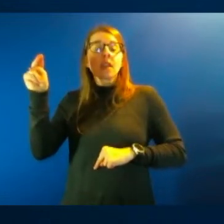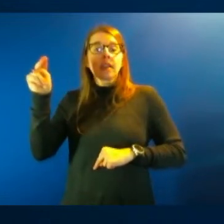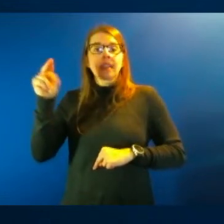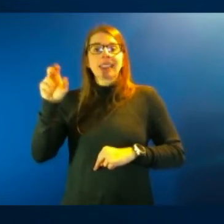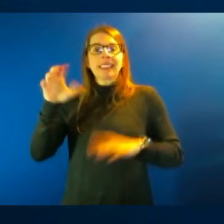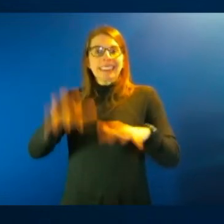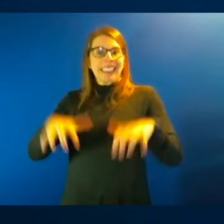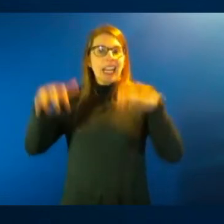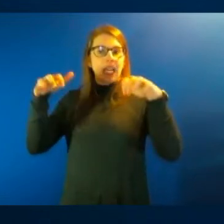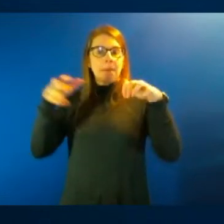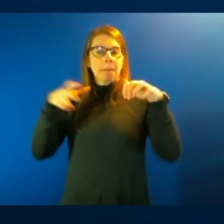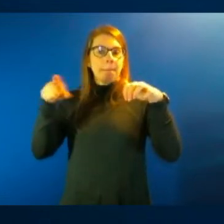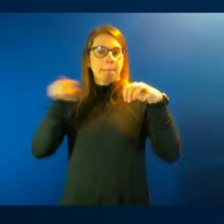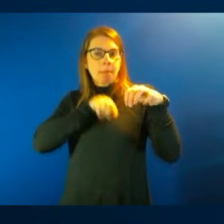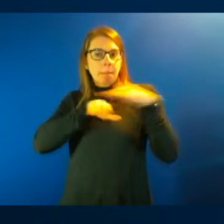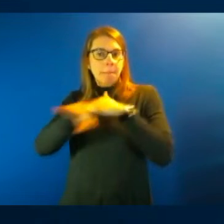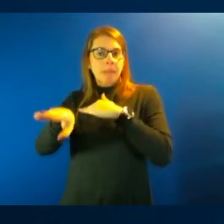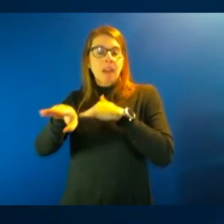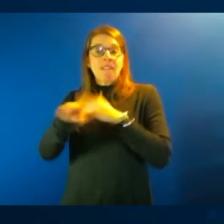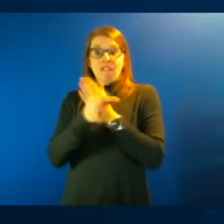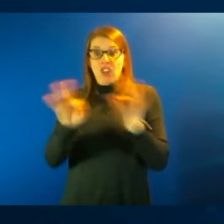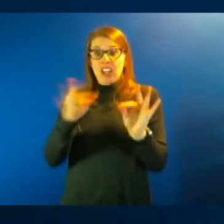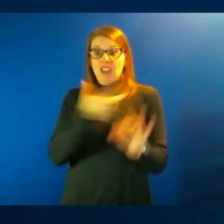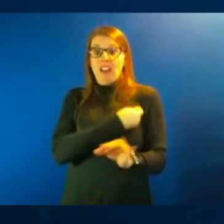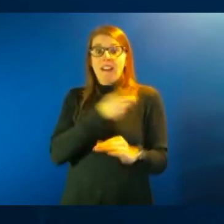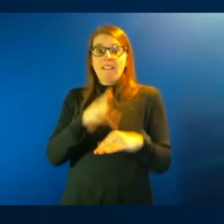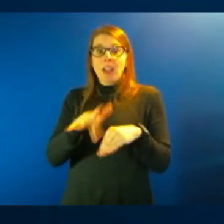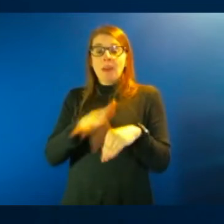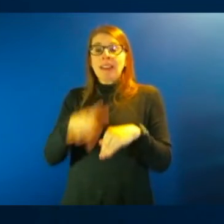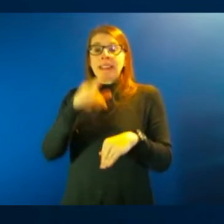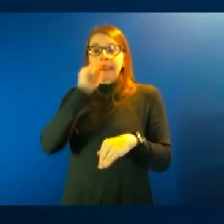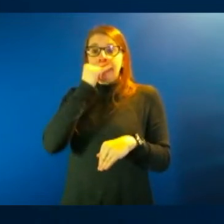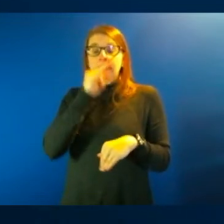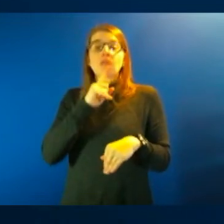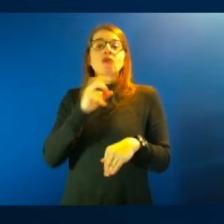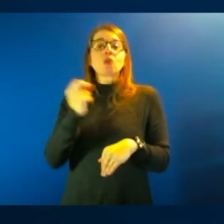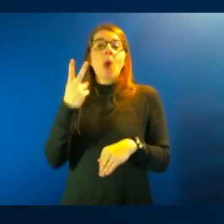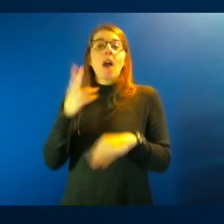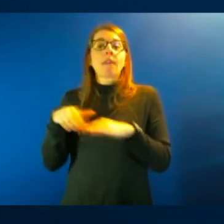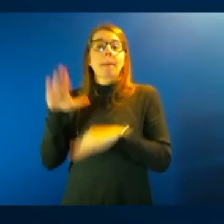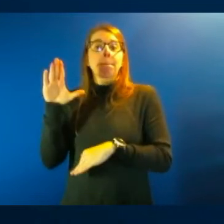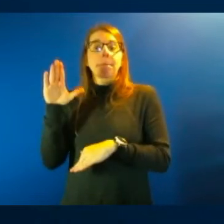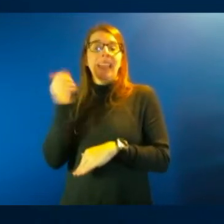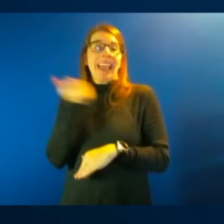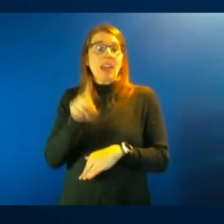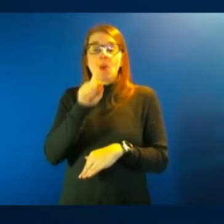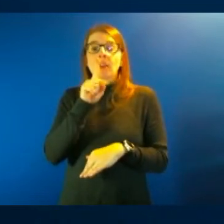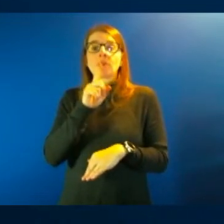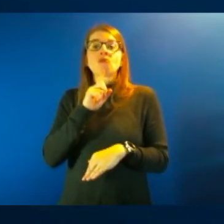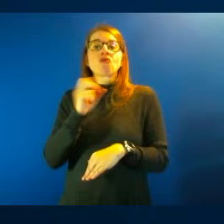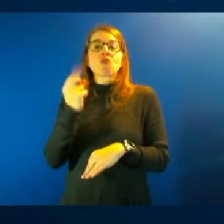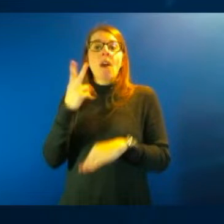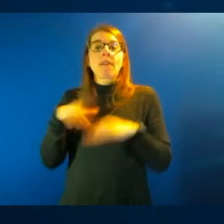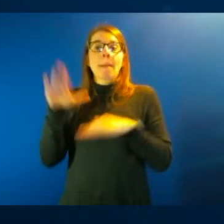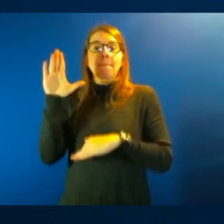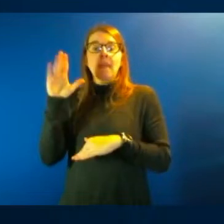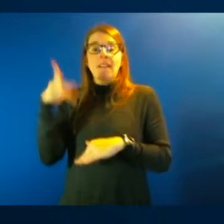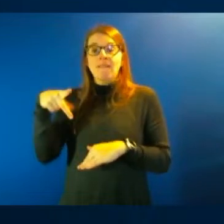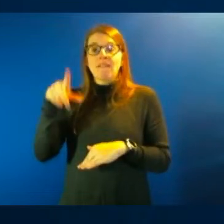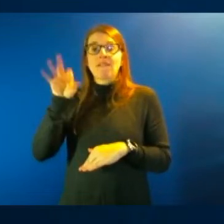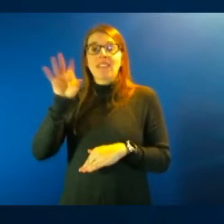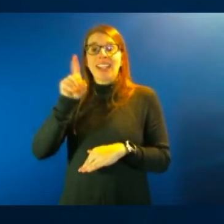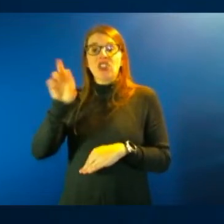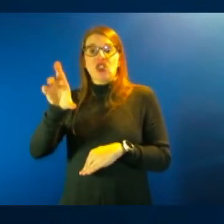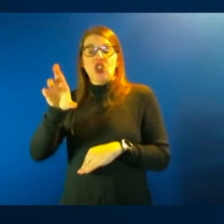So the shots are free. They're available for kids 12 and up. Anyone 12 and up. The Pfizer vaccine will be given out to